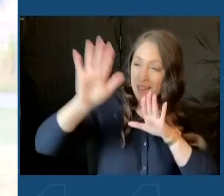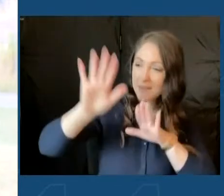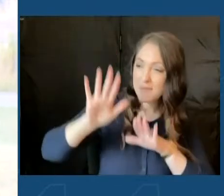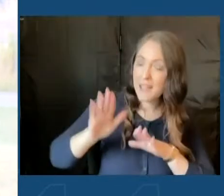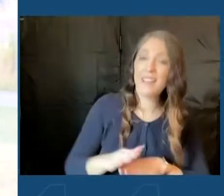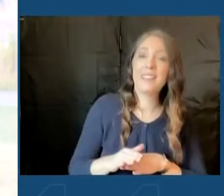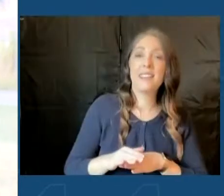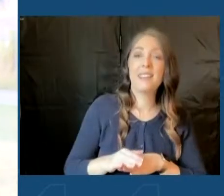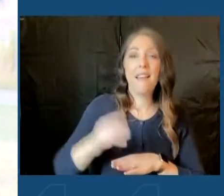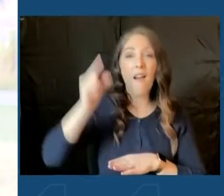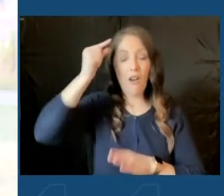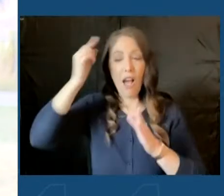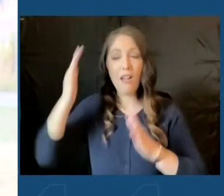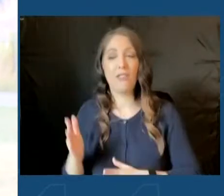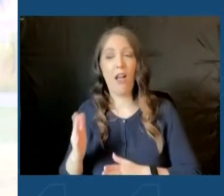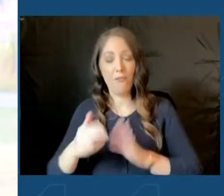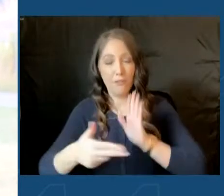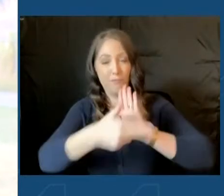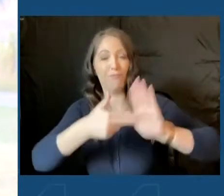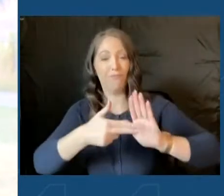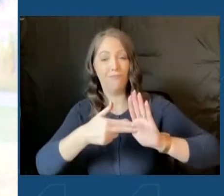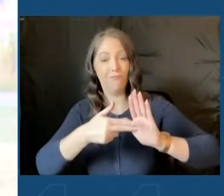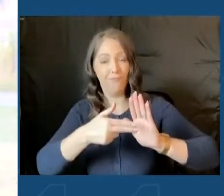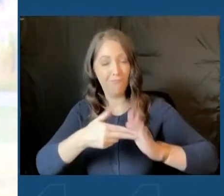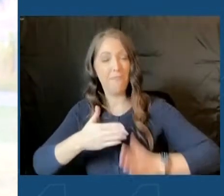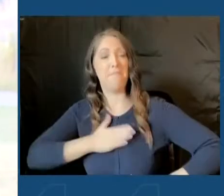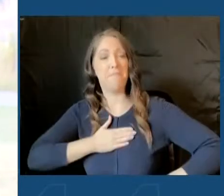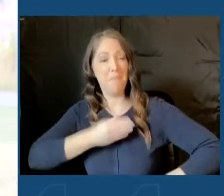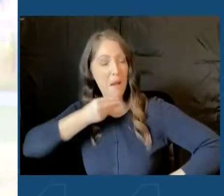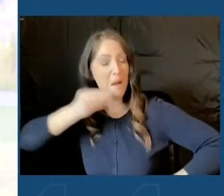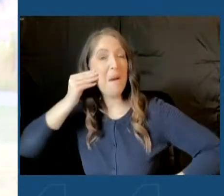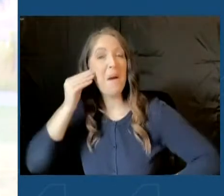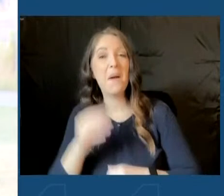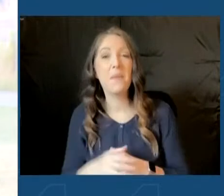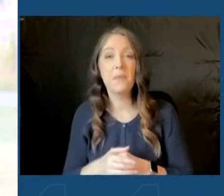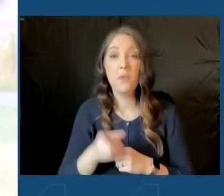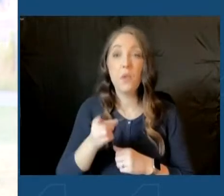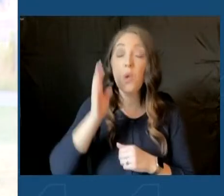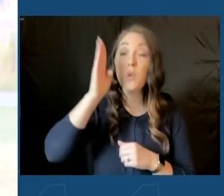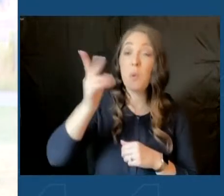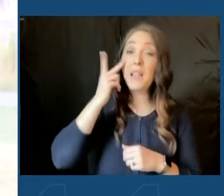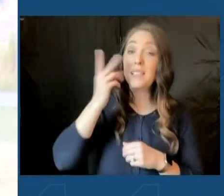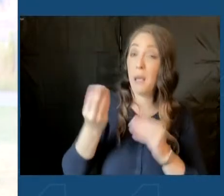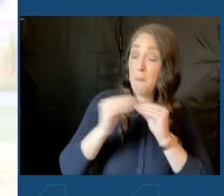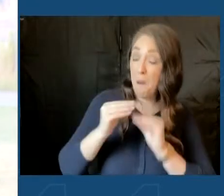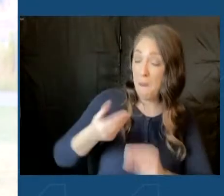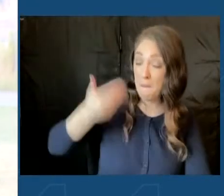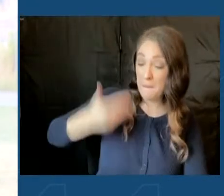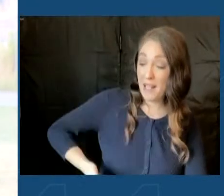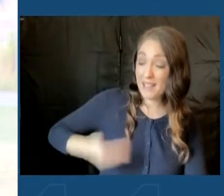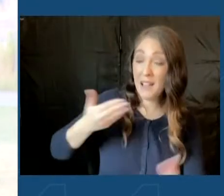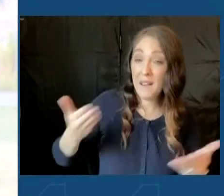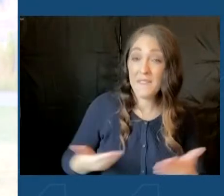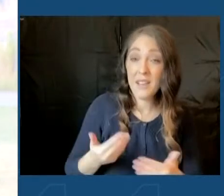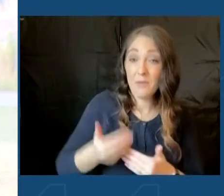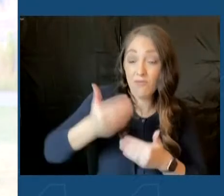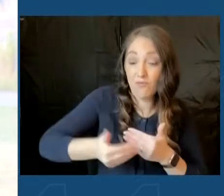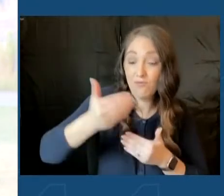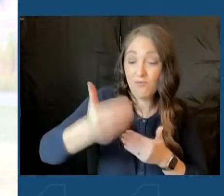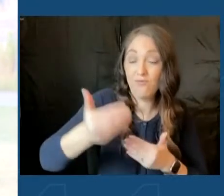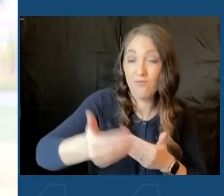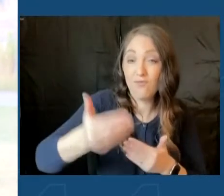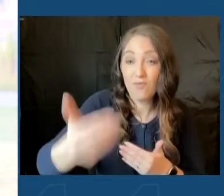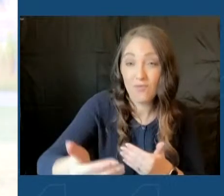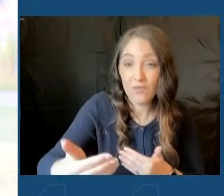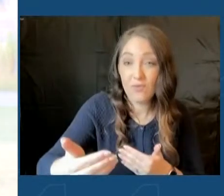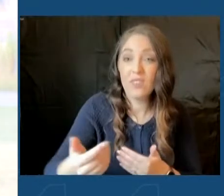Western New York her home. And while you'll certainly be seeing a little bit more of me out here in the coming months as we progress the Kensington project, I